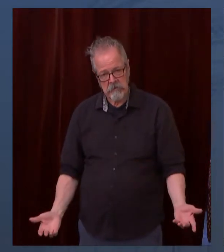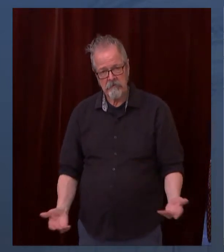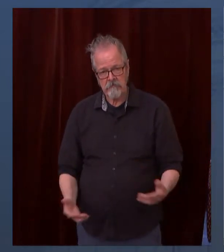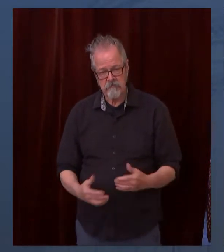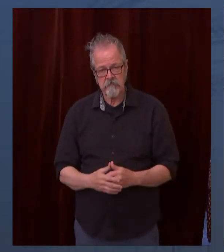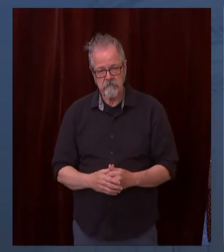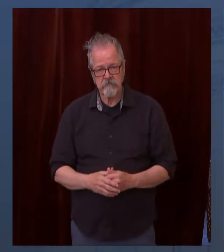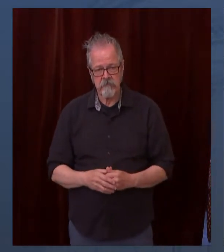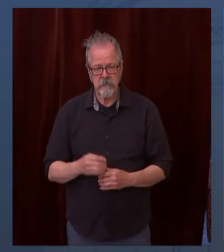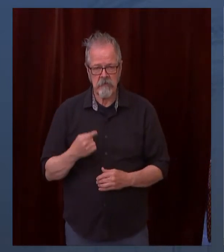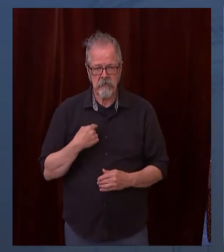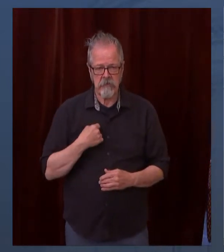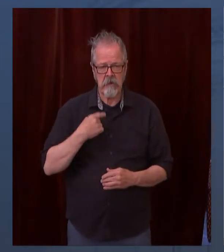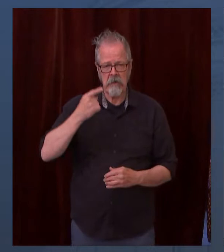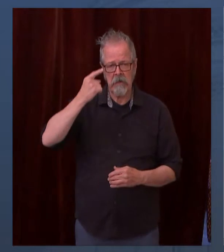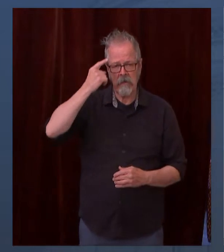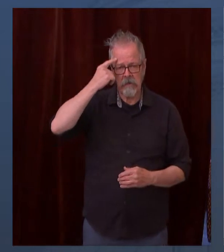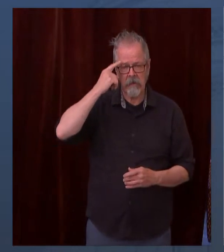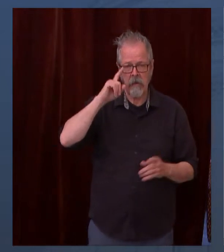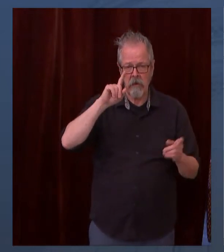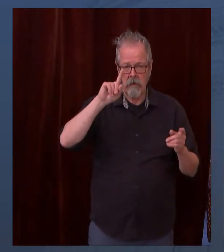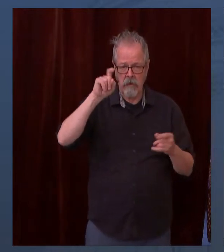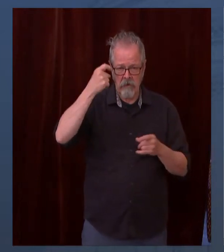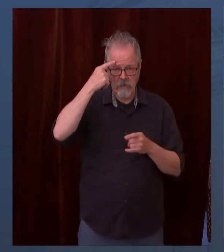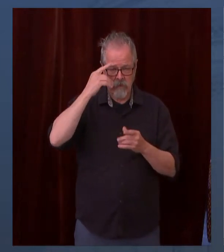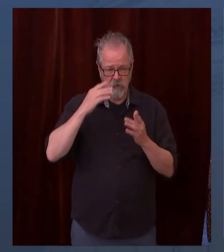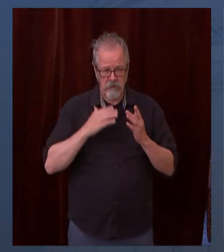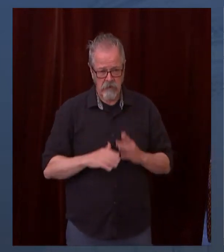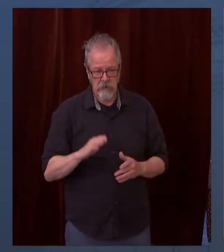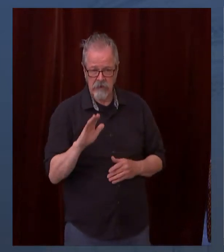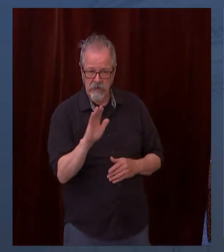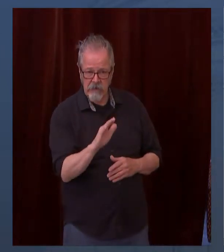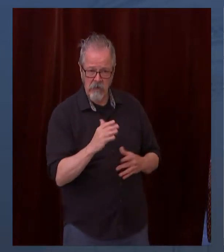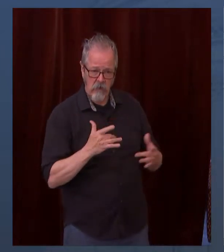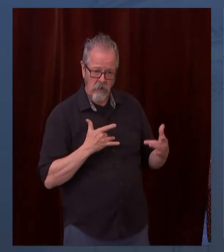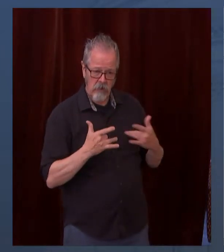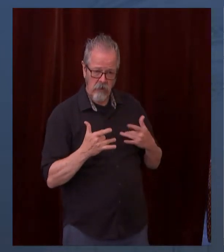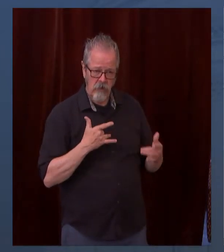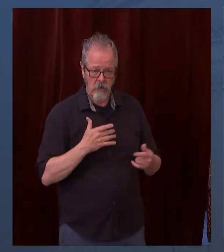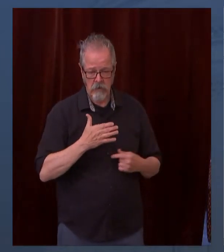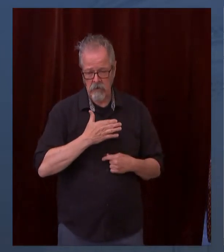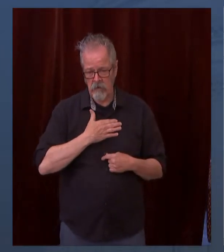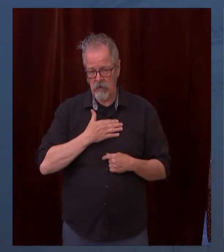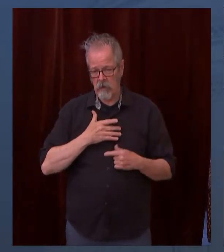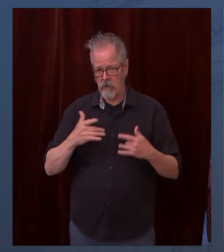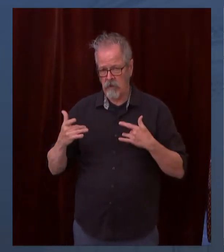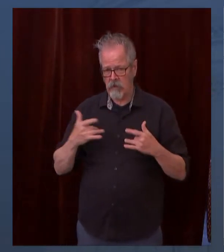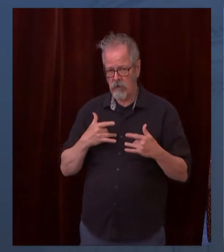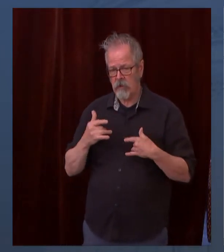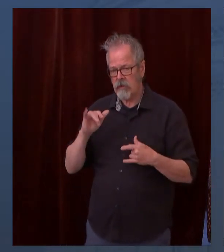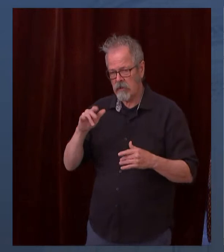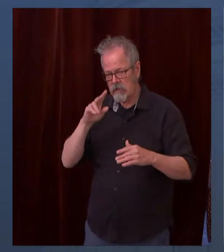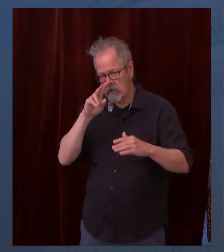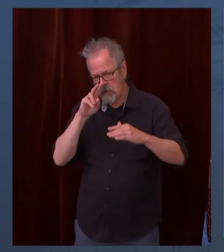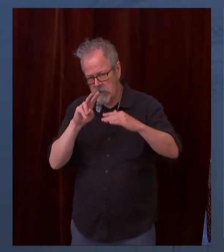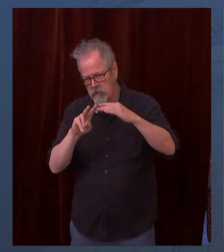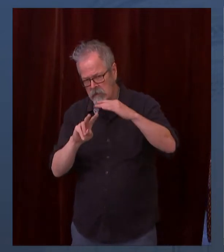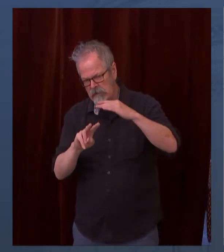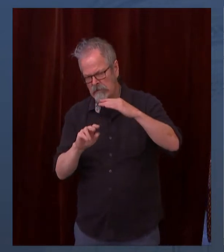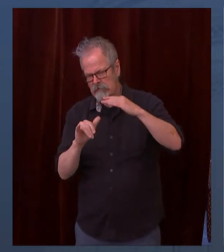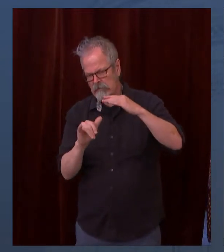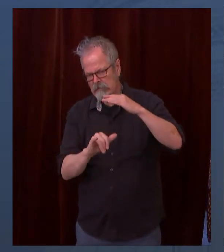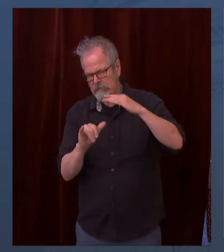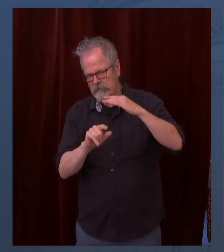governor and all of us are concerned about is what's the road ahead as we start to see individuals who are, for whatever